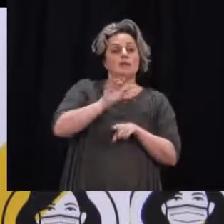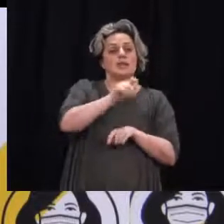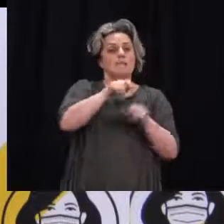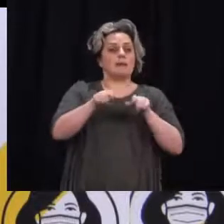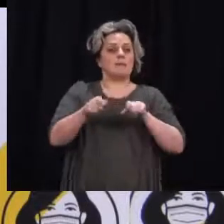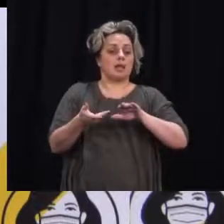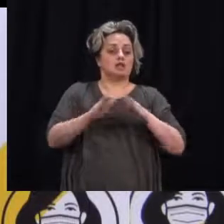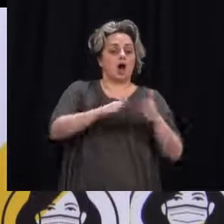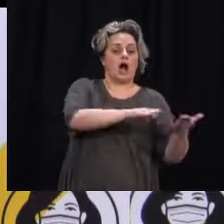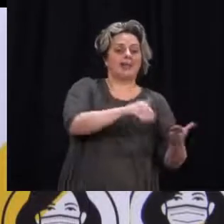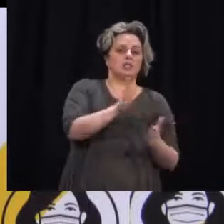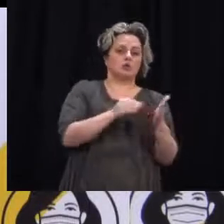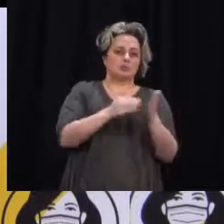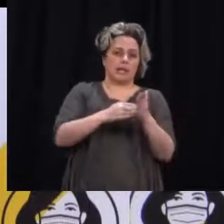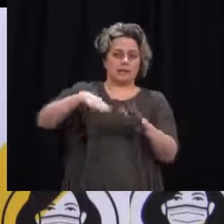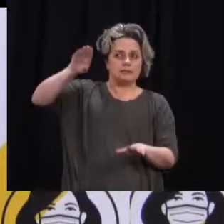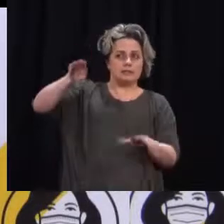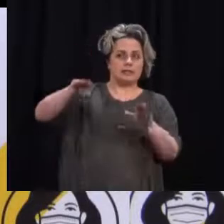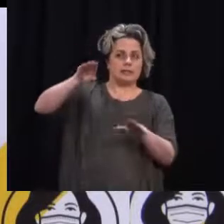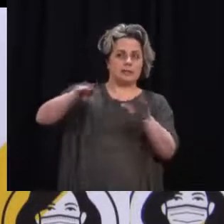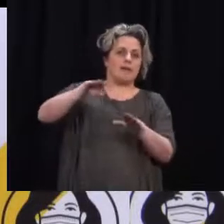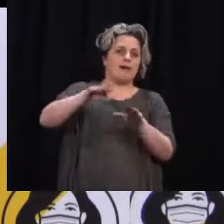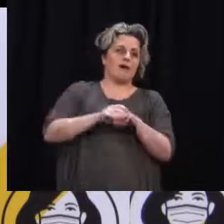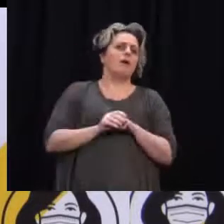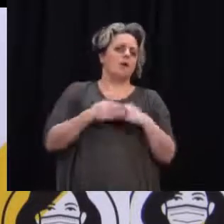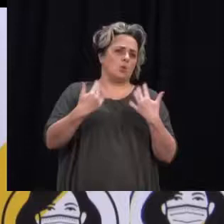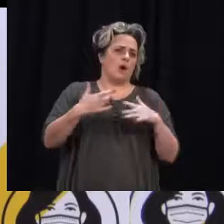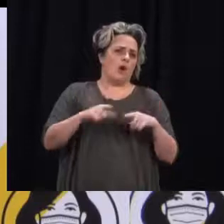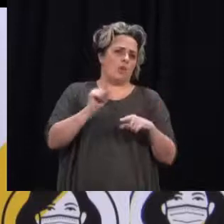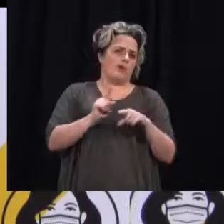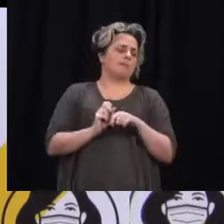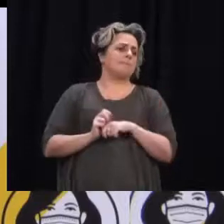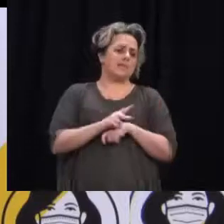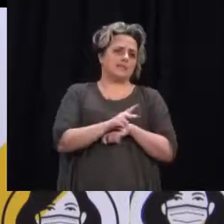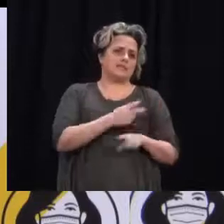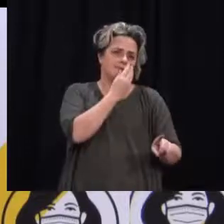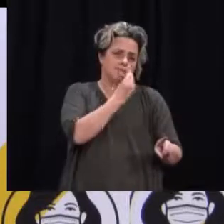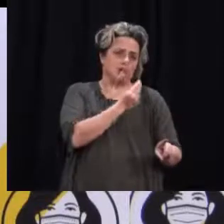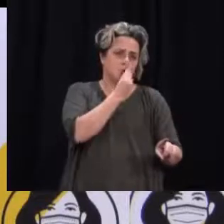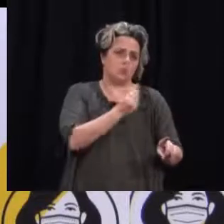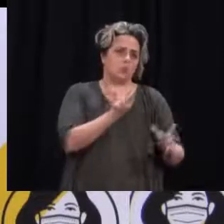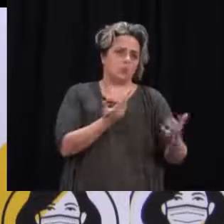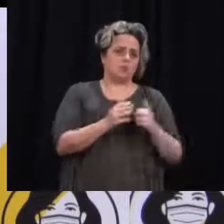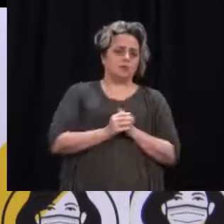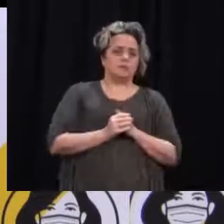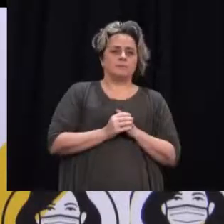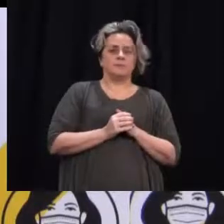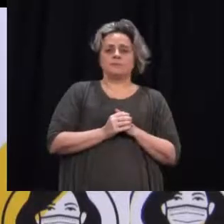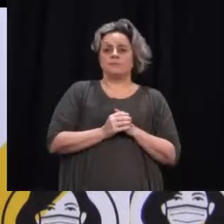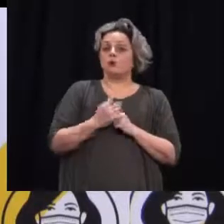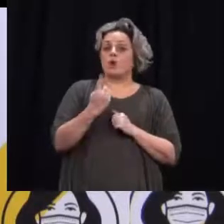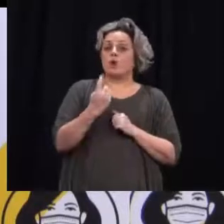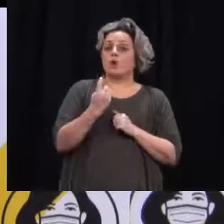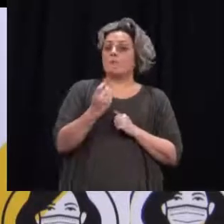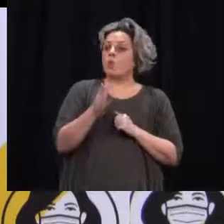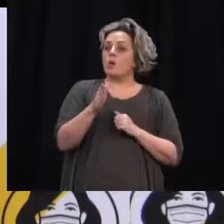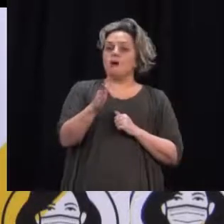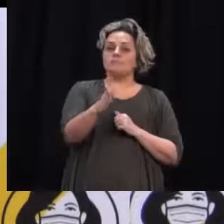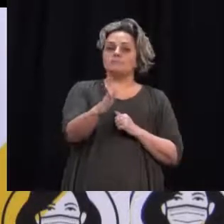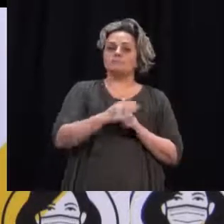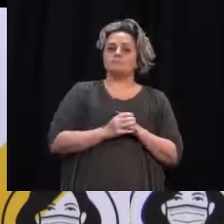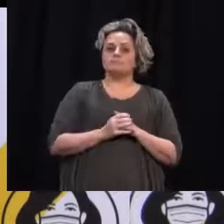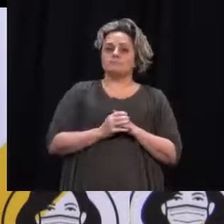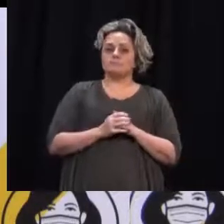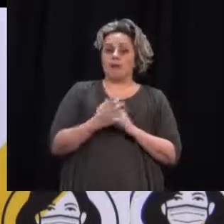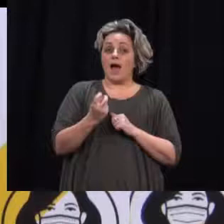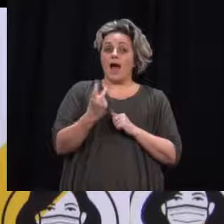that is still way more than we get annually from influenza. I'll just do one more with Jess, because I've got a correction I have to make. So that's I've